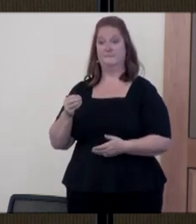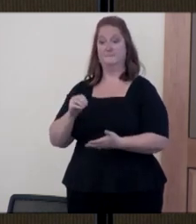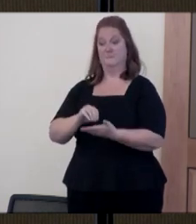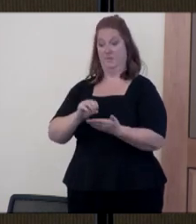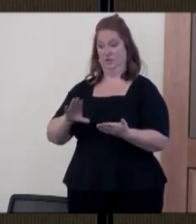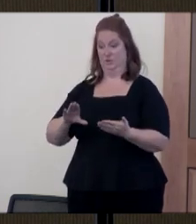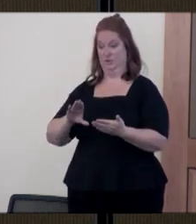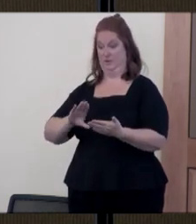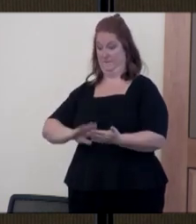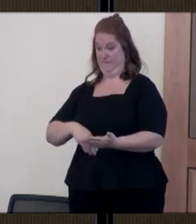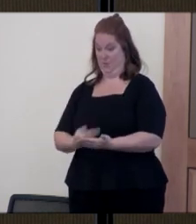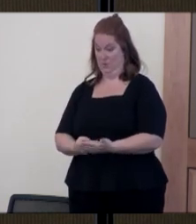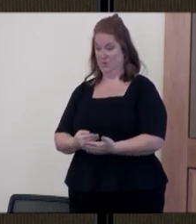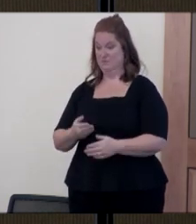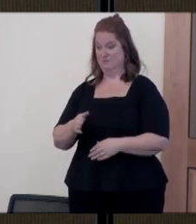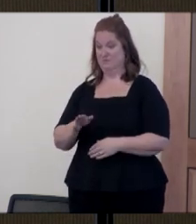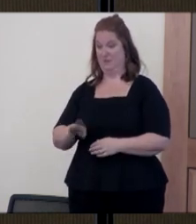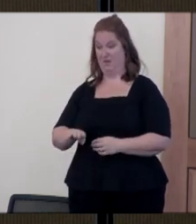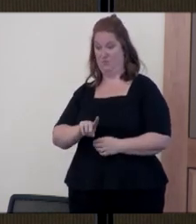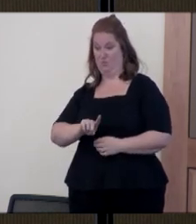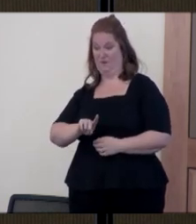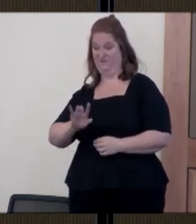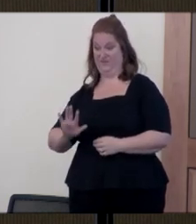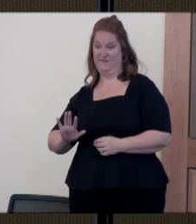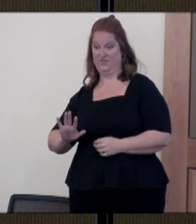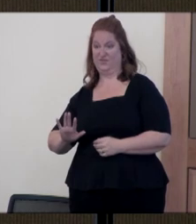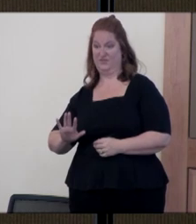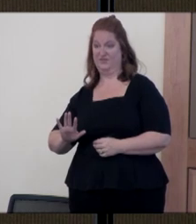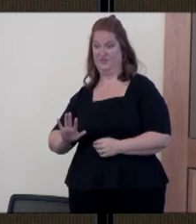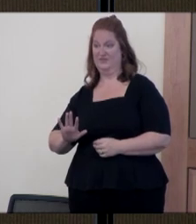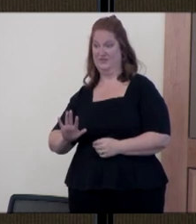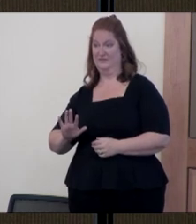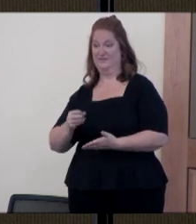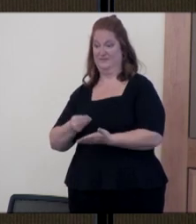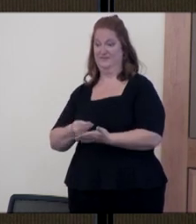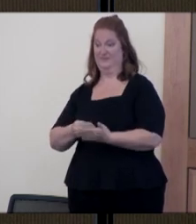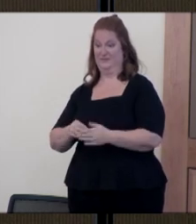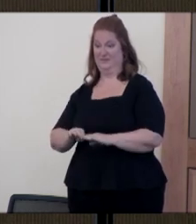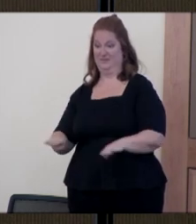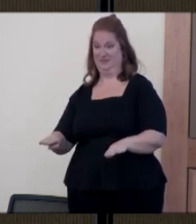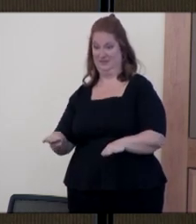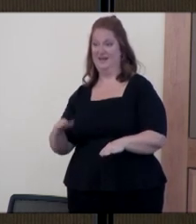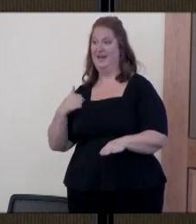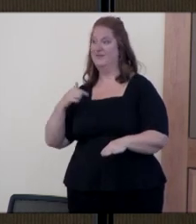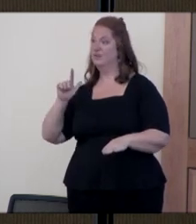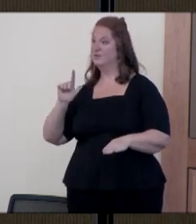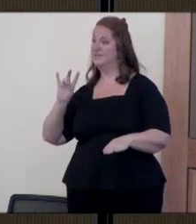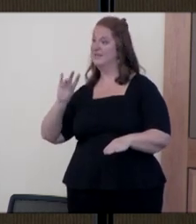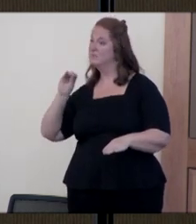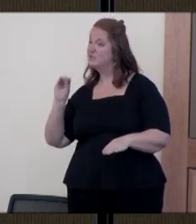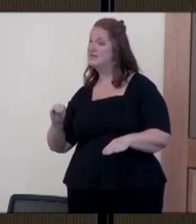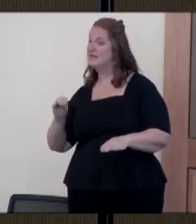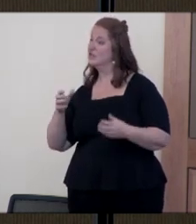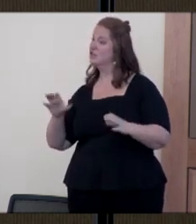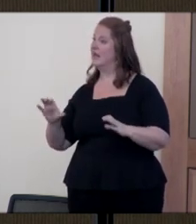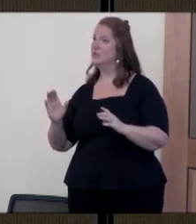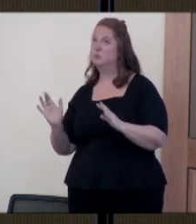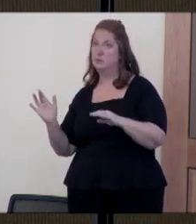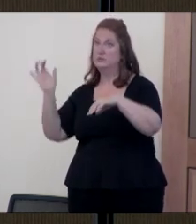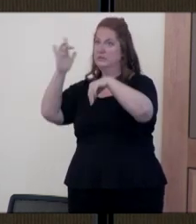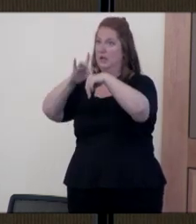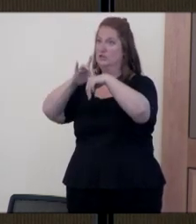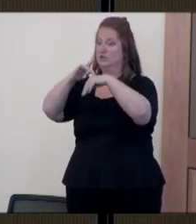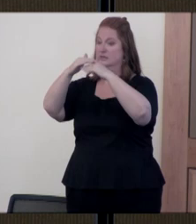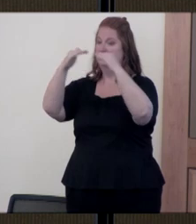born into the bottom one-fifth of family incomes has a 27% chance of reaching the very top